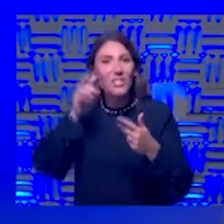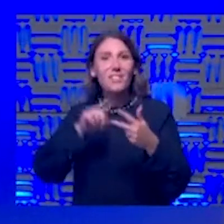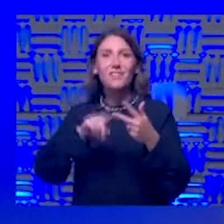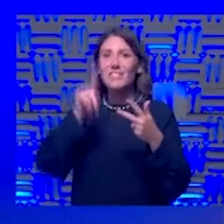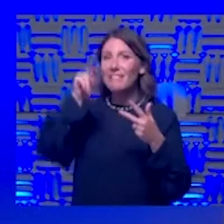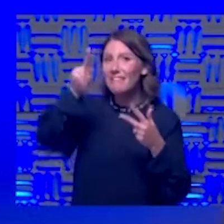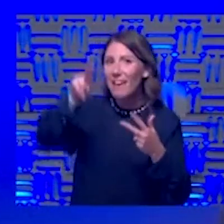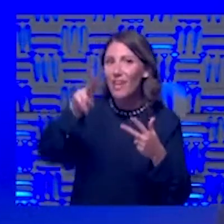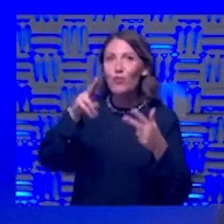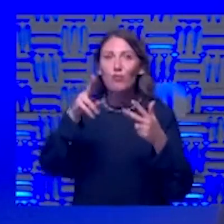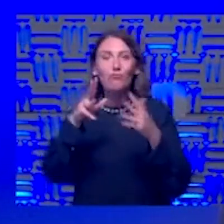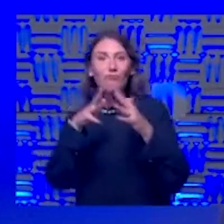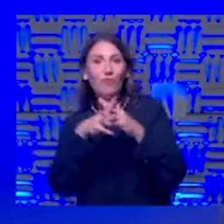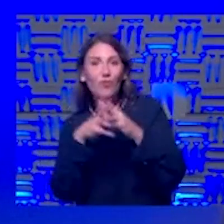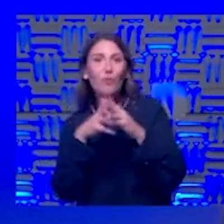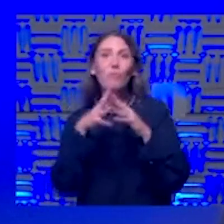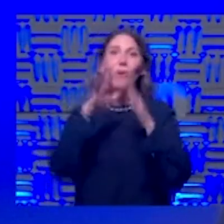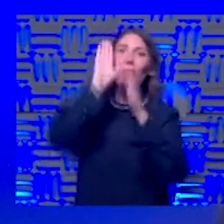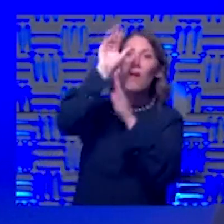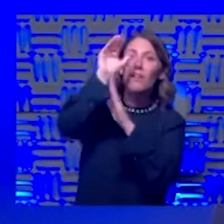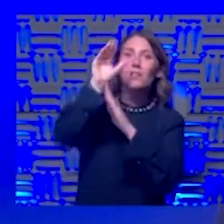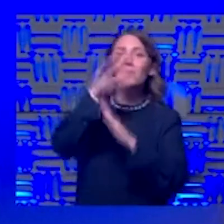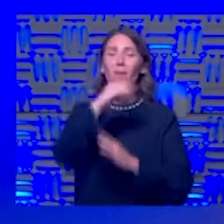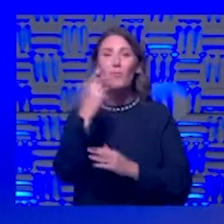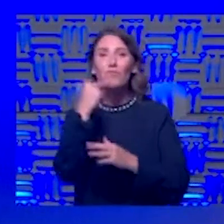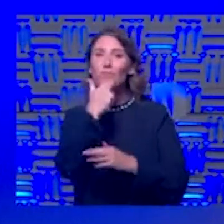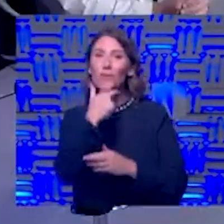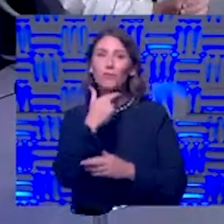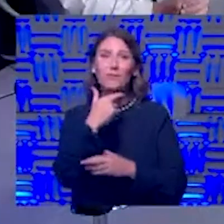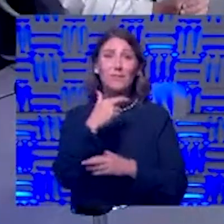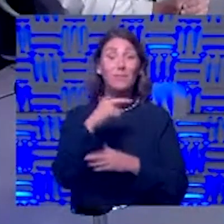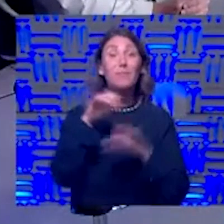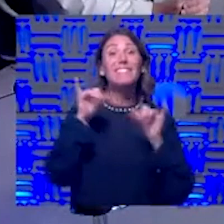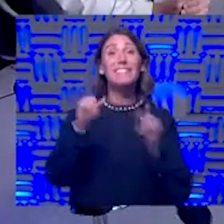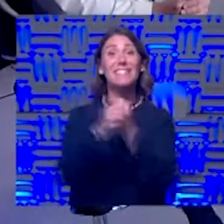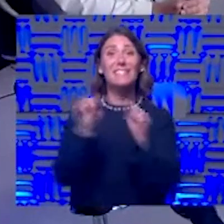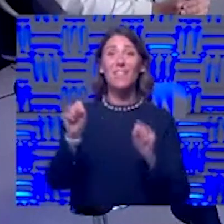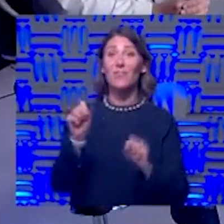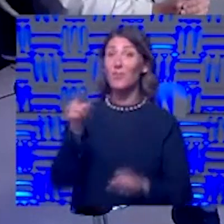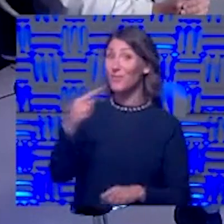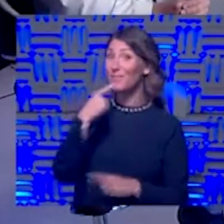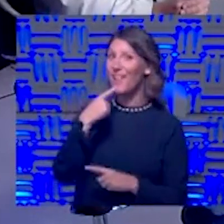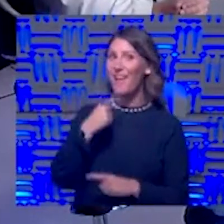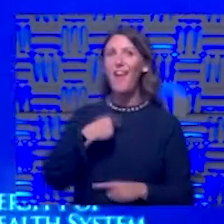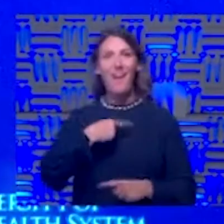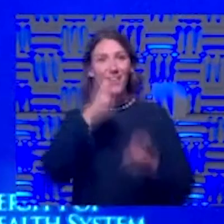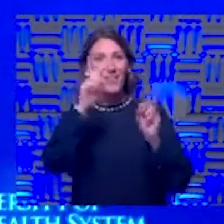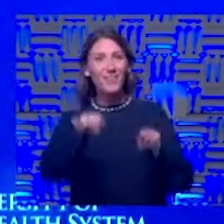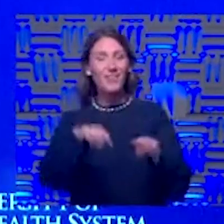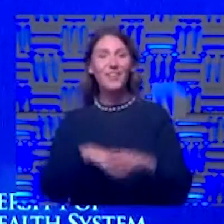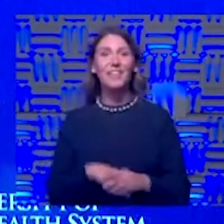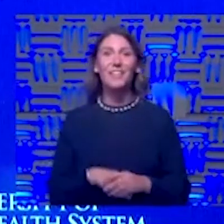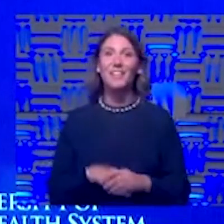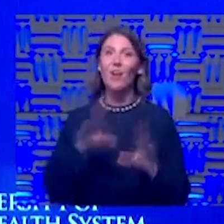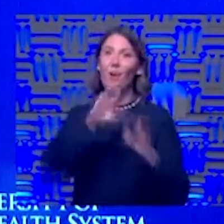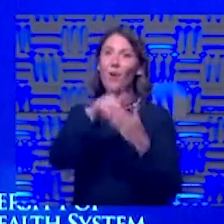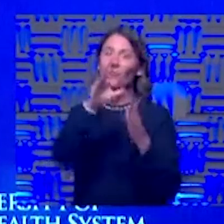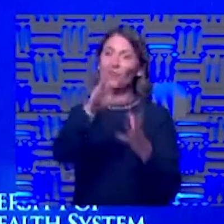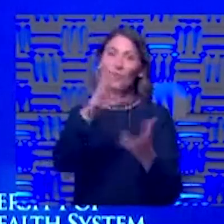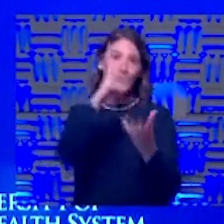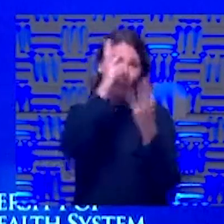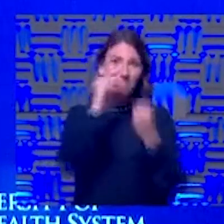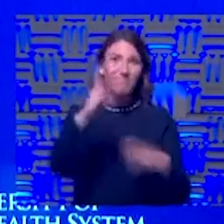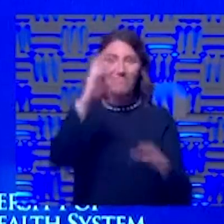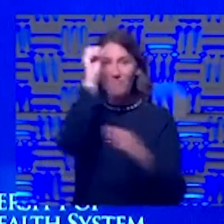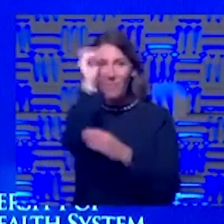go out to the restaurants and be safe in the way that we can do that. Yeah, you said it. I second that for sure. Thank you, guys. Your insight has been really helpful today. I appreciate